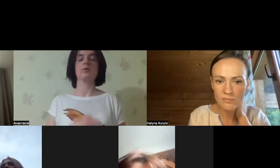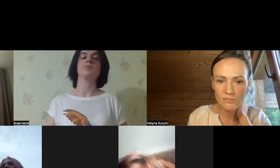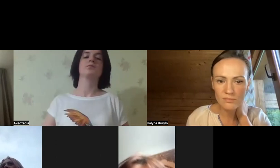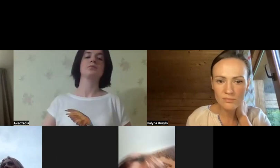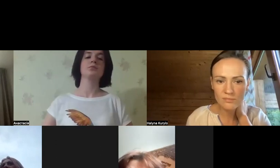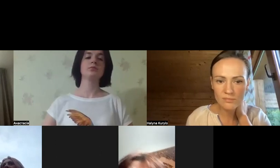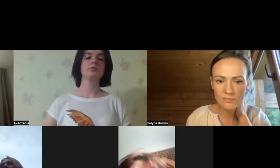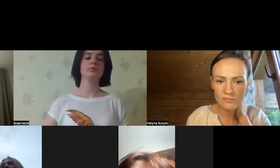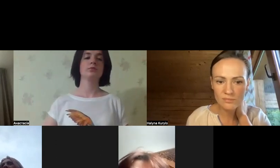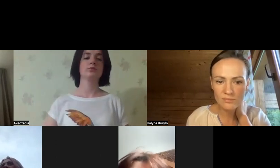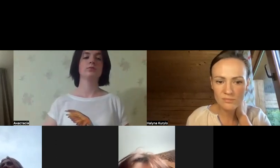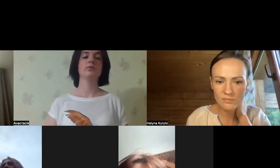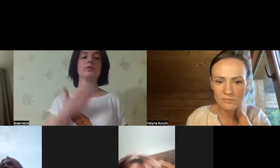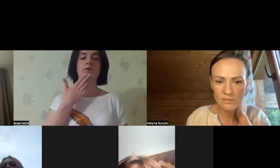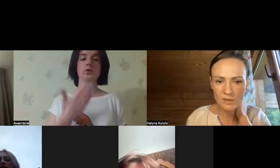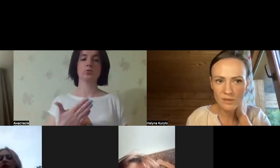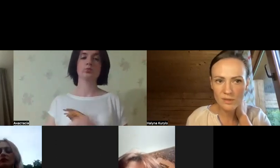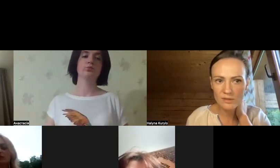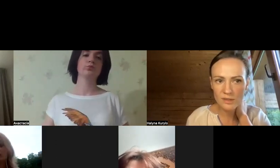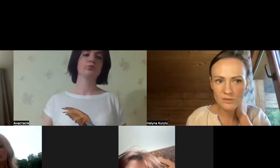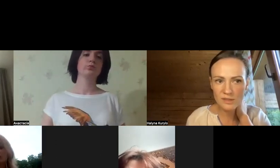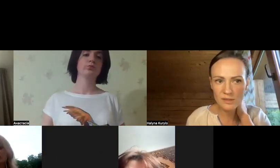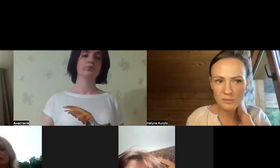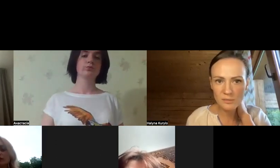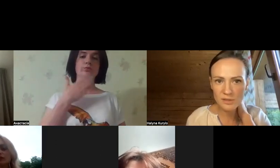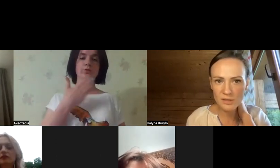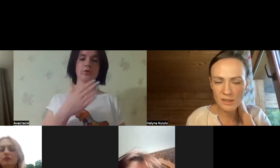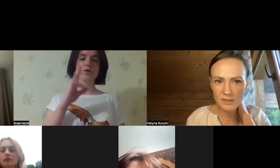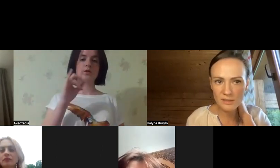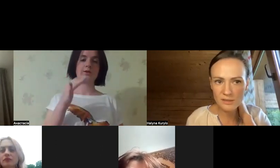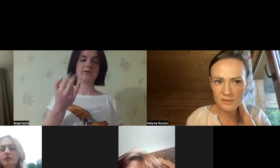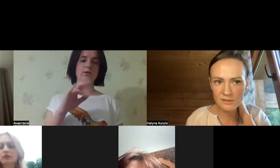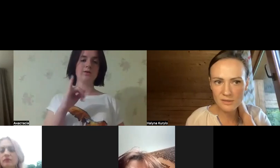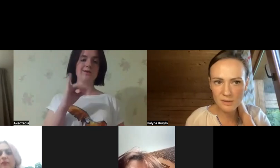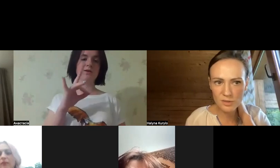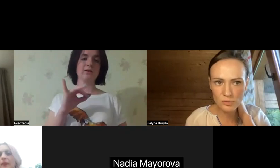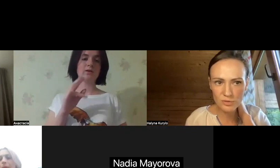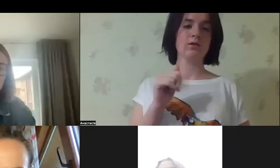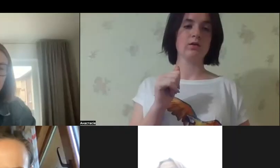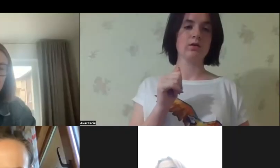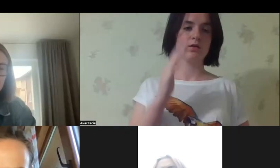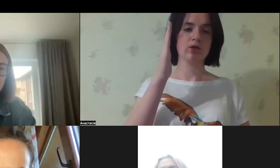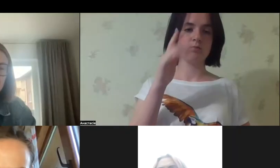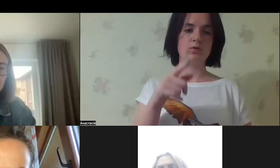services. Thank you. Thank you, Nadia.